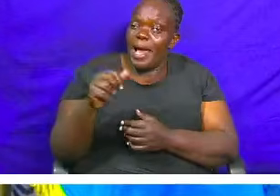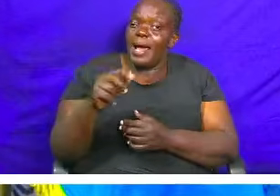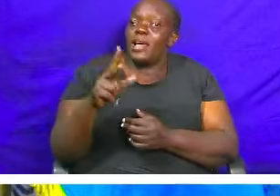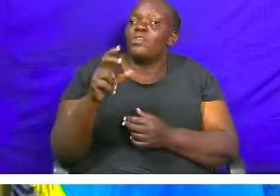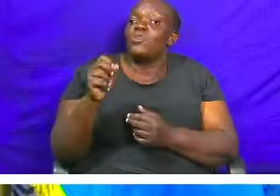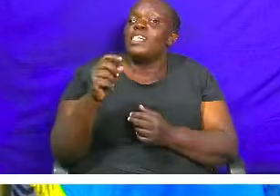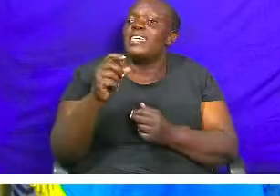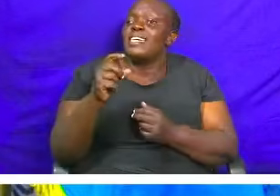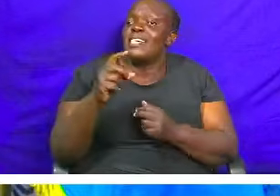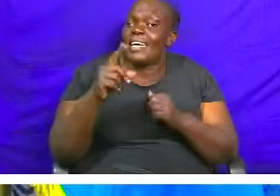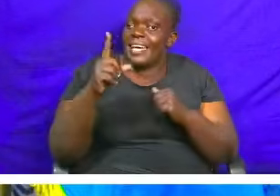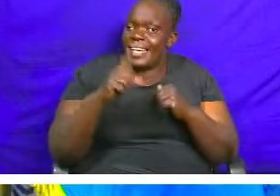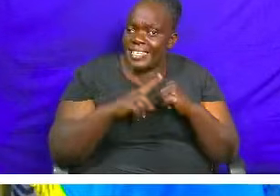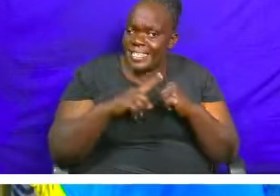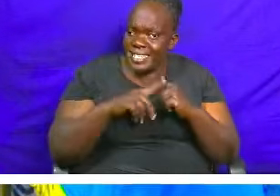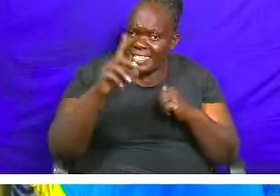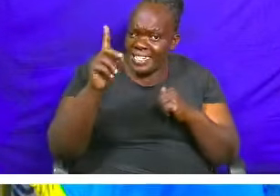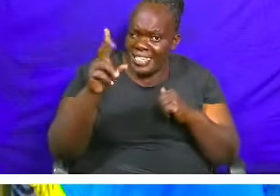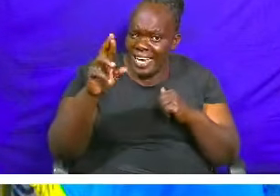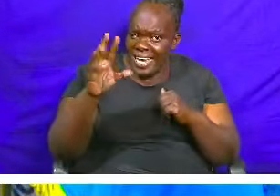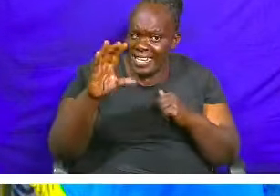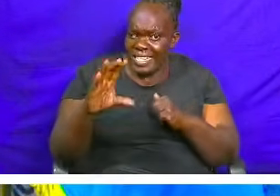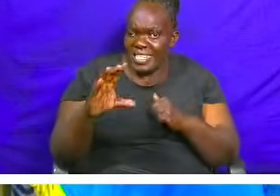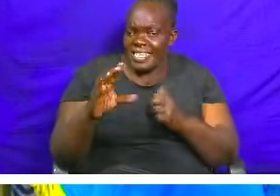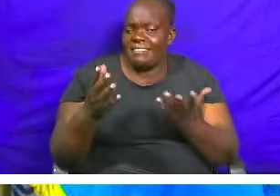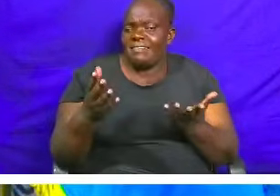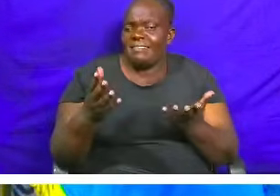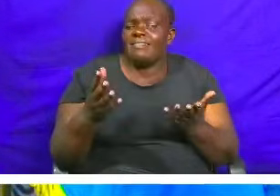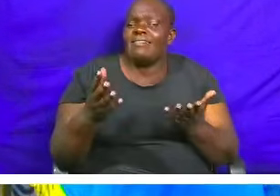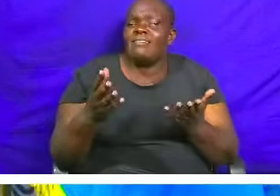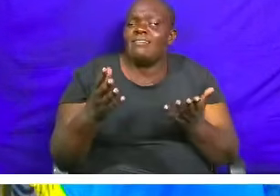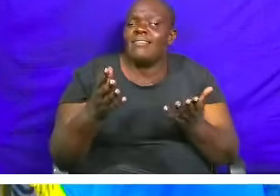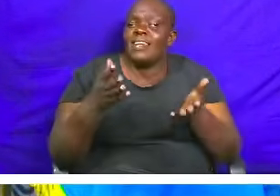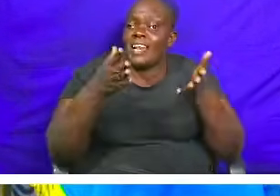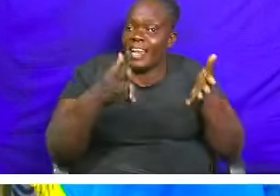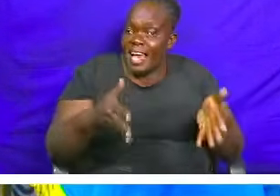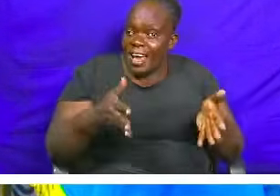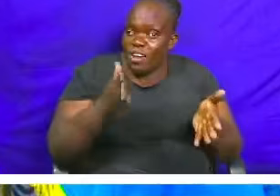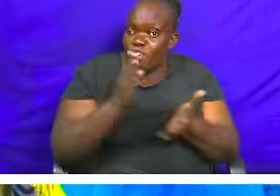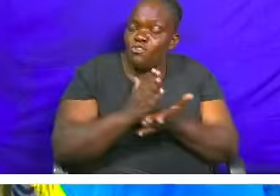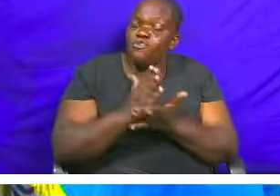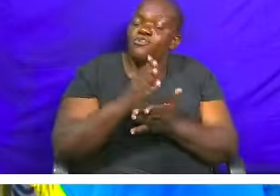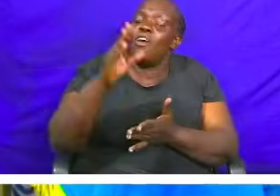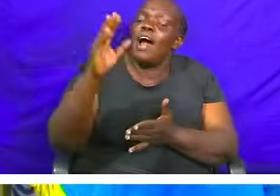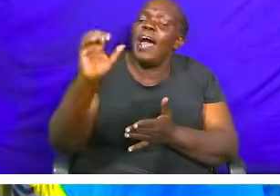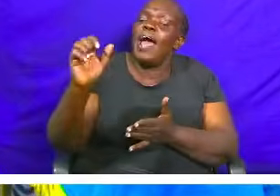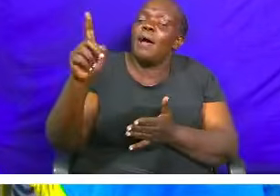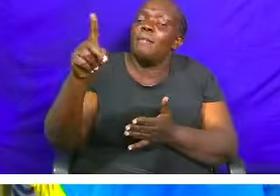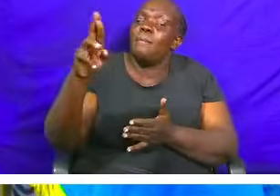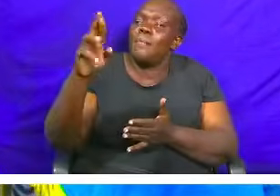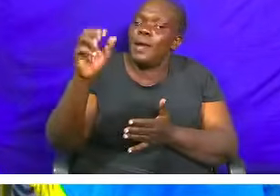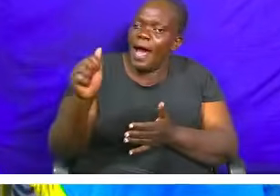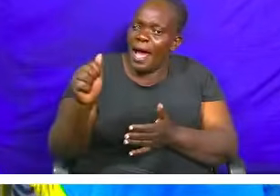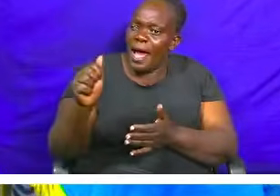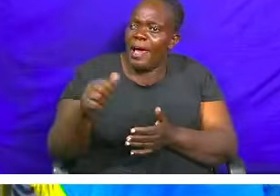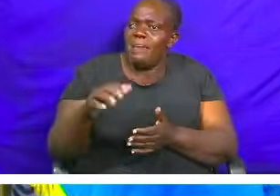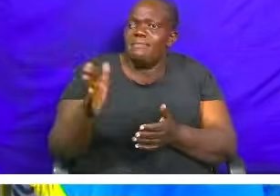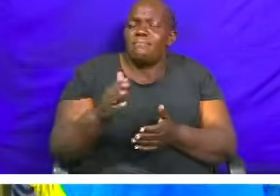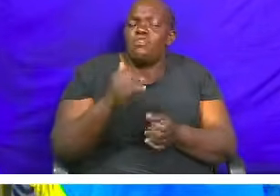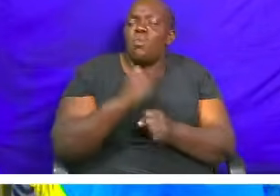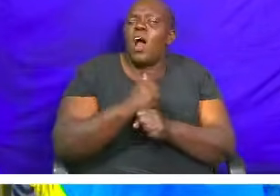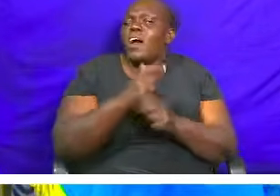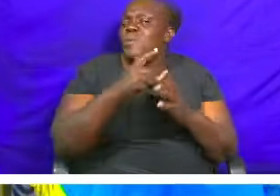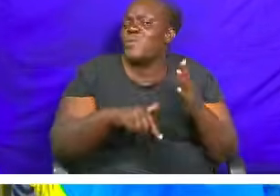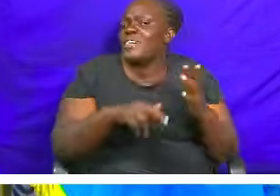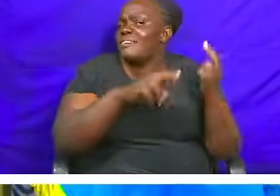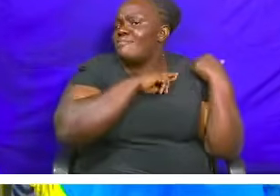be called ERC, Energy Regulatory Commission. And now it is EPRA. what does EPRA do? What is the